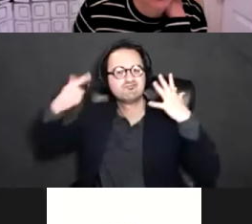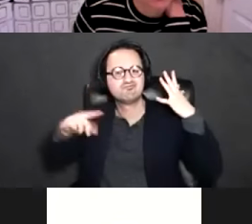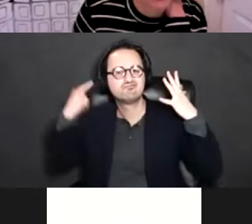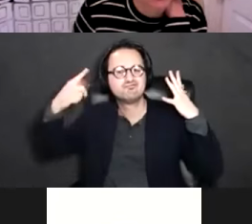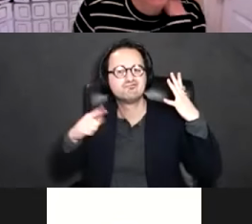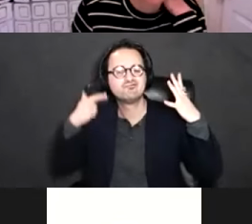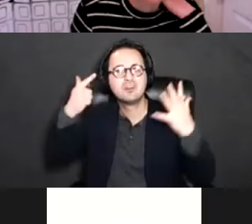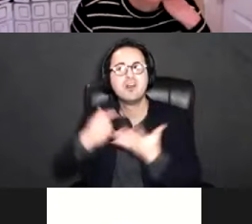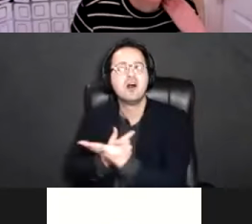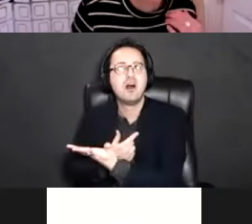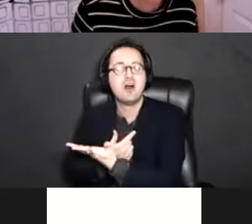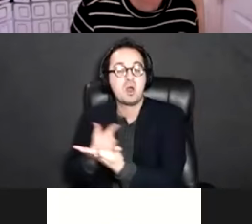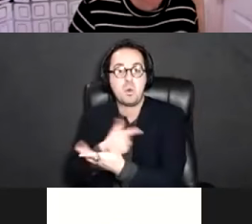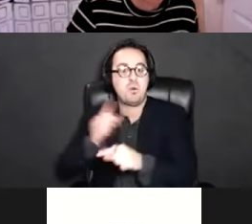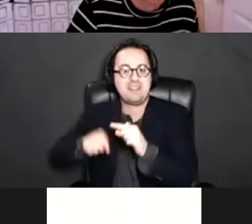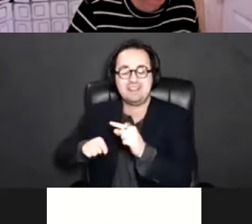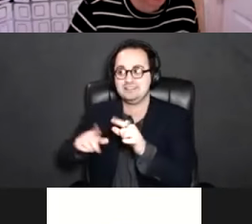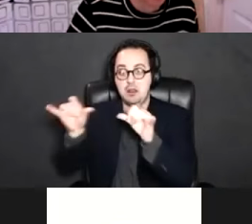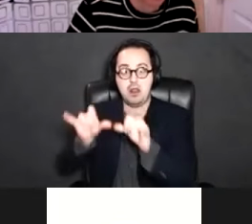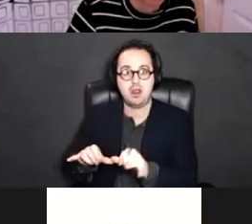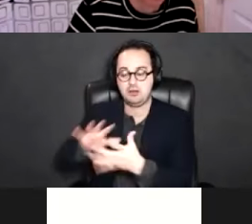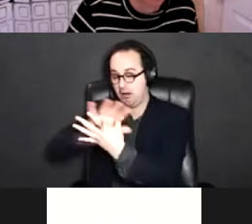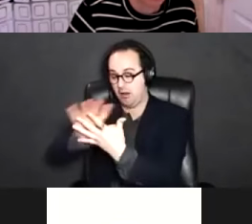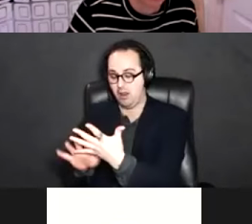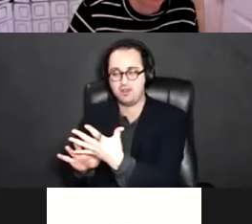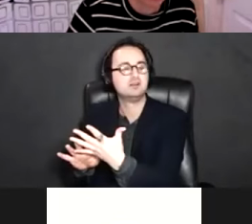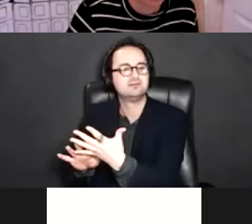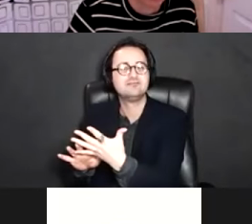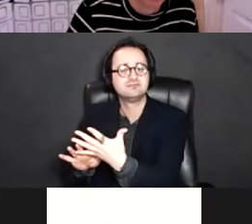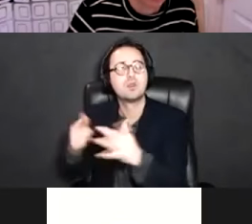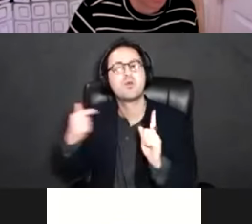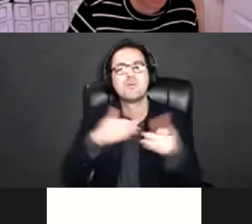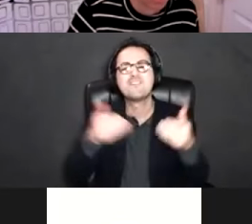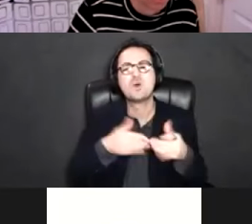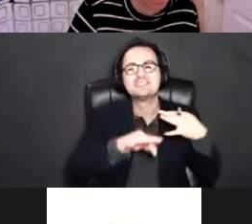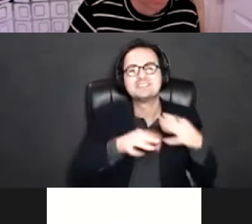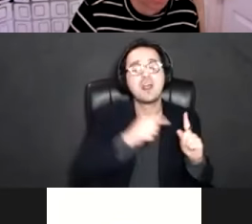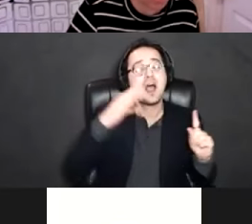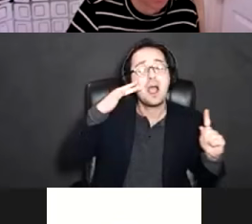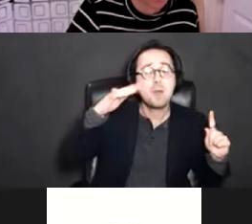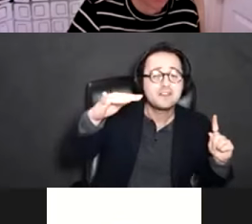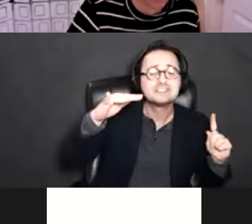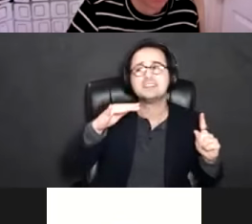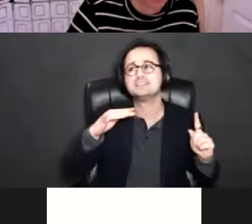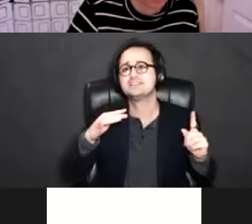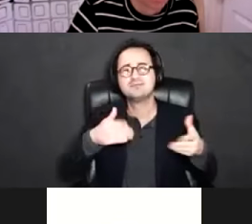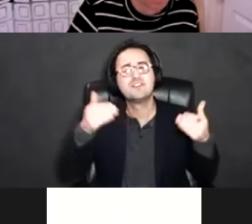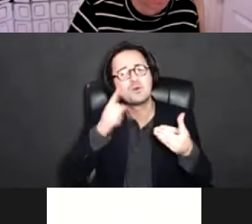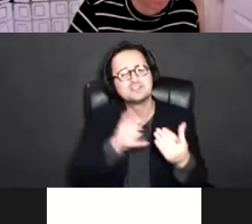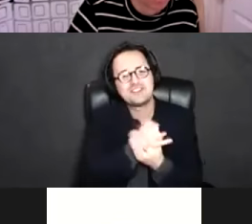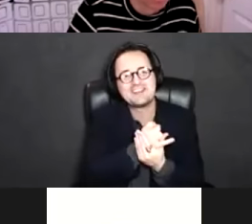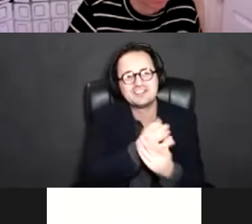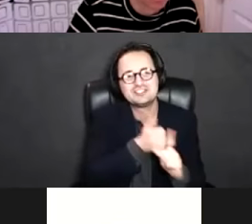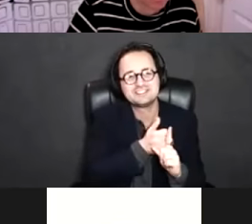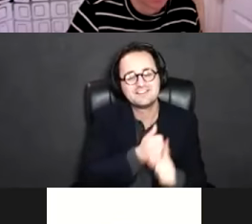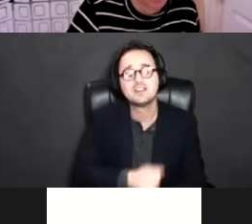because we can't measure infinite things, we focus on like the things that are hypothesized in, or, you know, the focus for interventions. There's